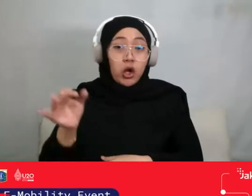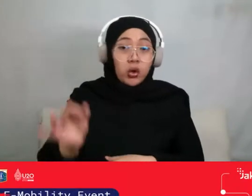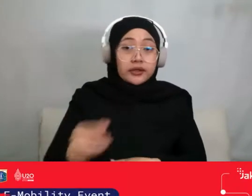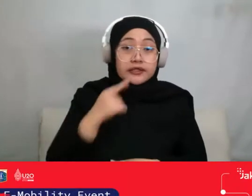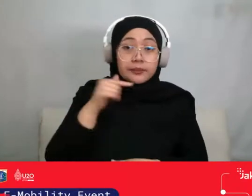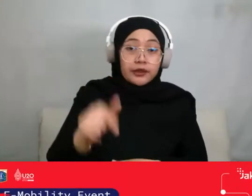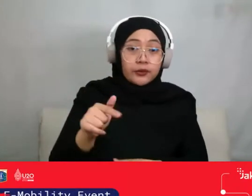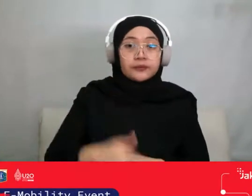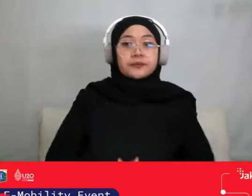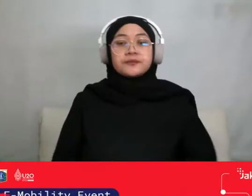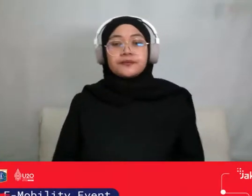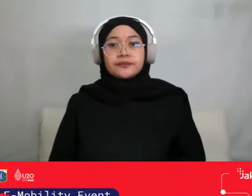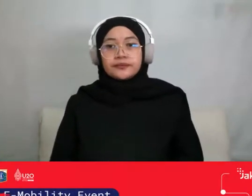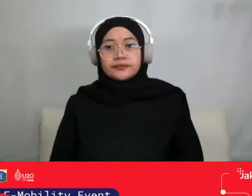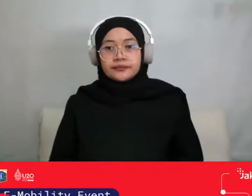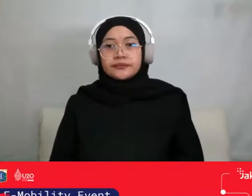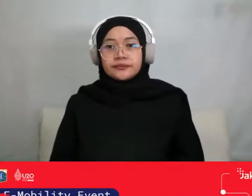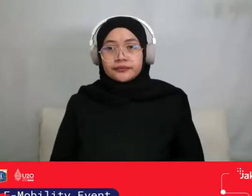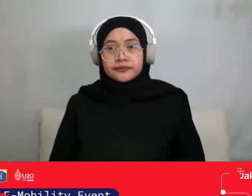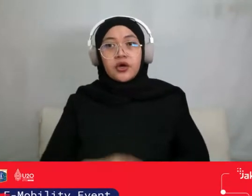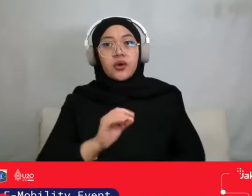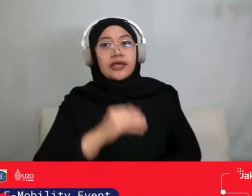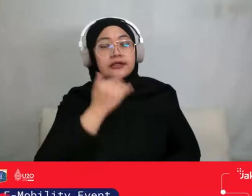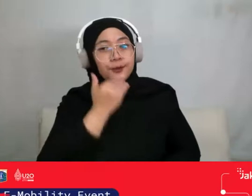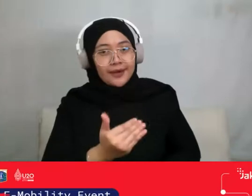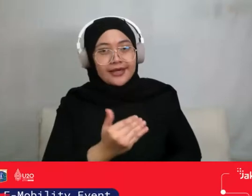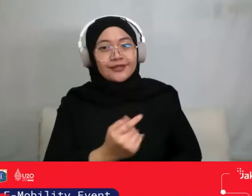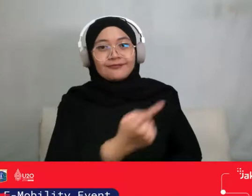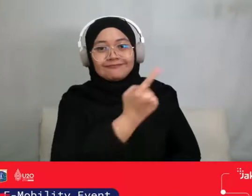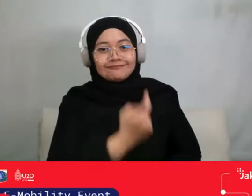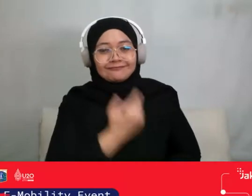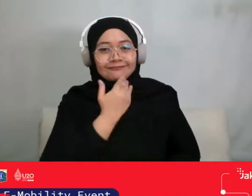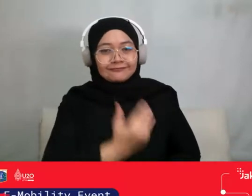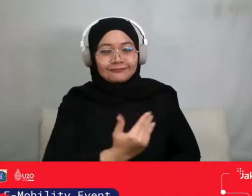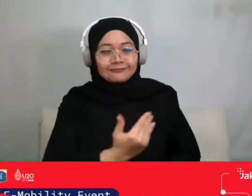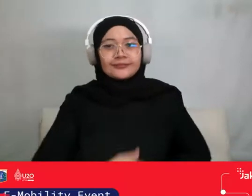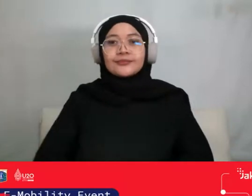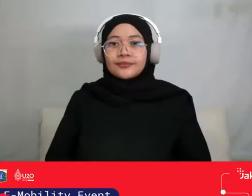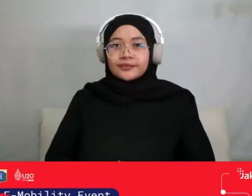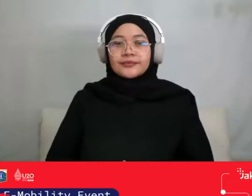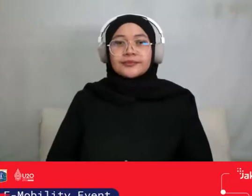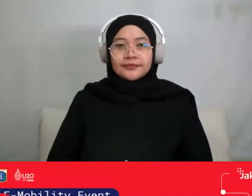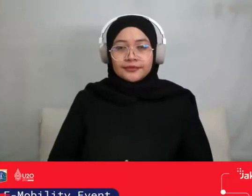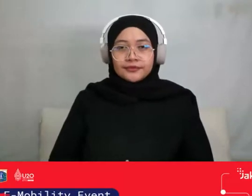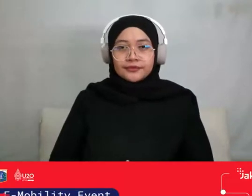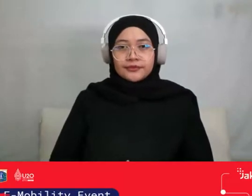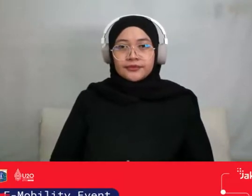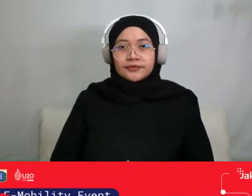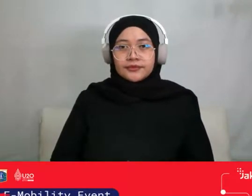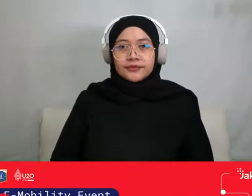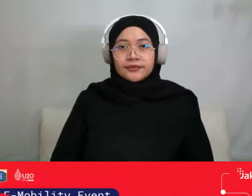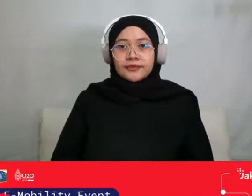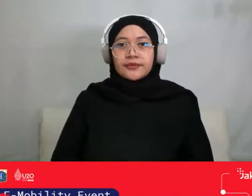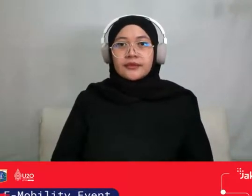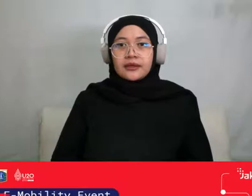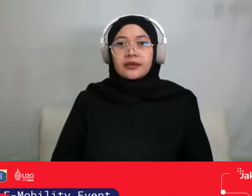you. Thank you, Sarah, for relaying the question. Yeah, of course, there would be many cities and countries which still do